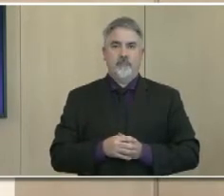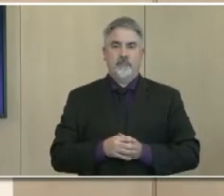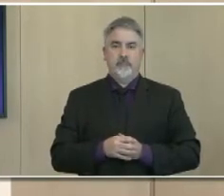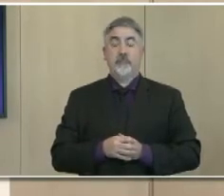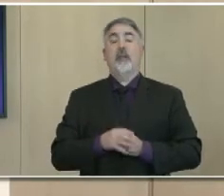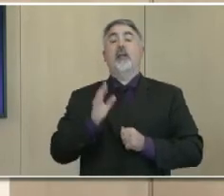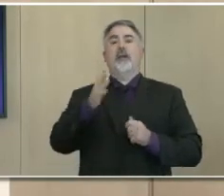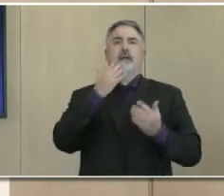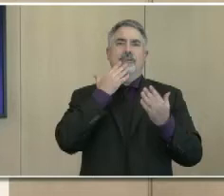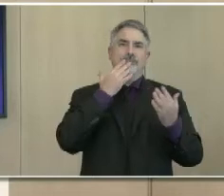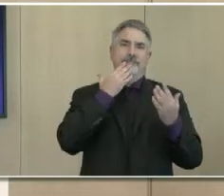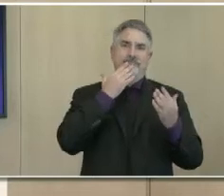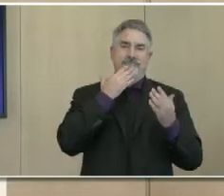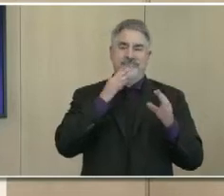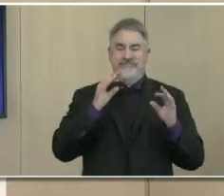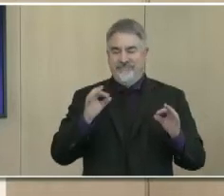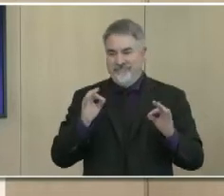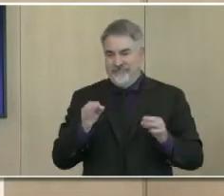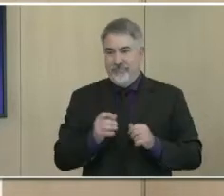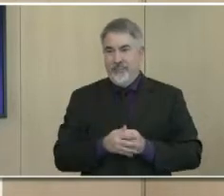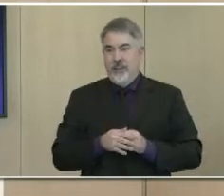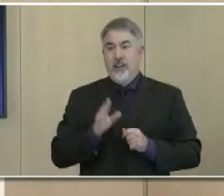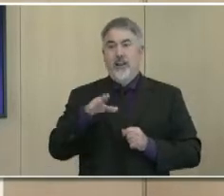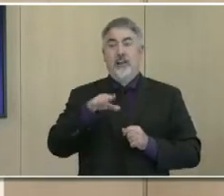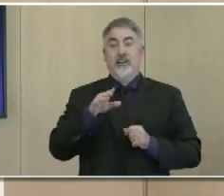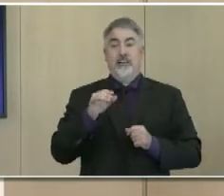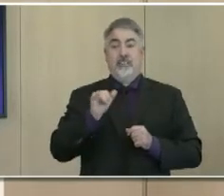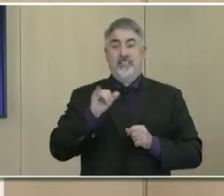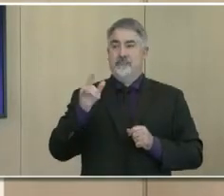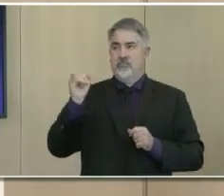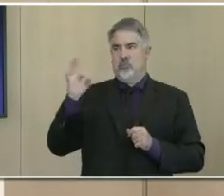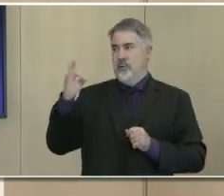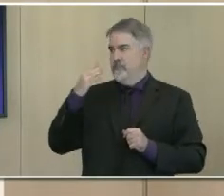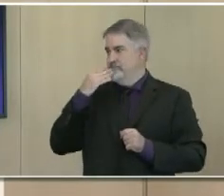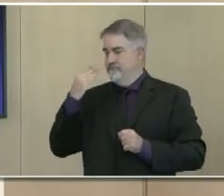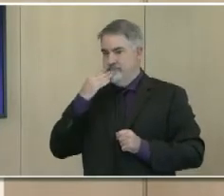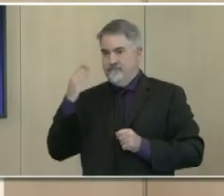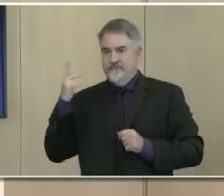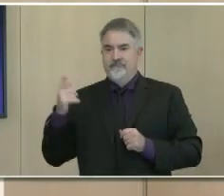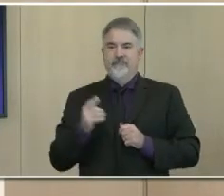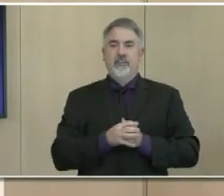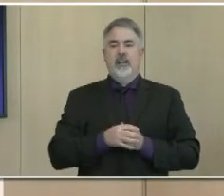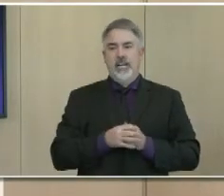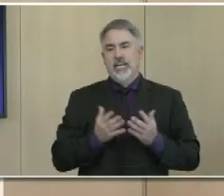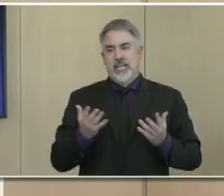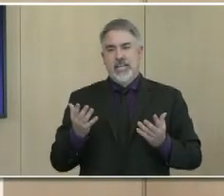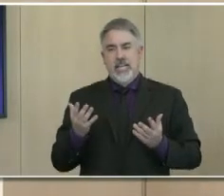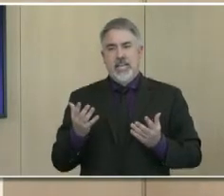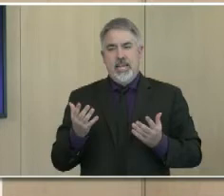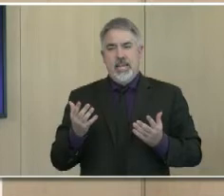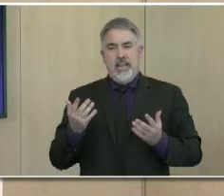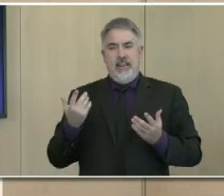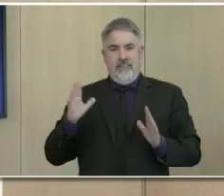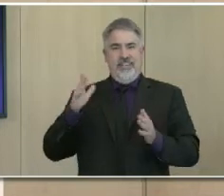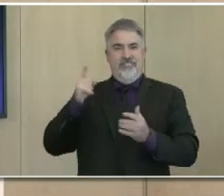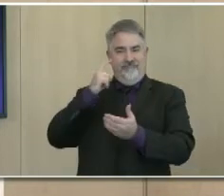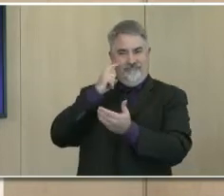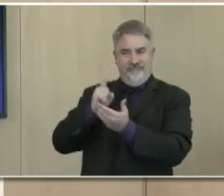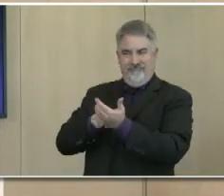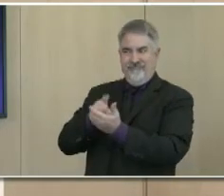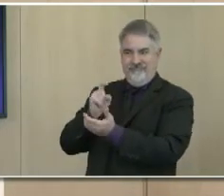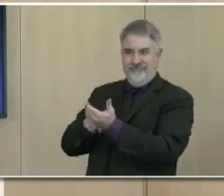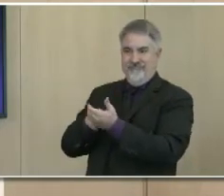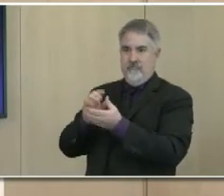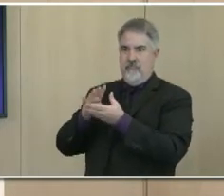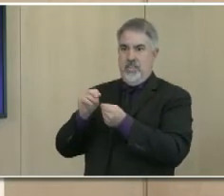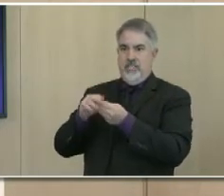Thank you, Jeff. And as Jeff has so aptly identified, what we are recommending